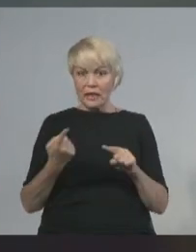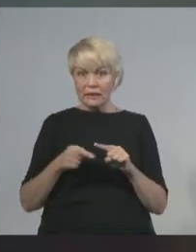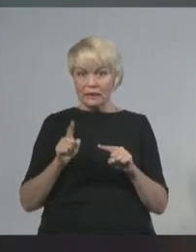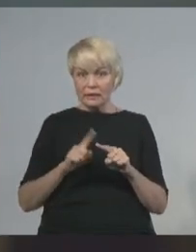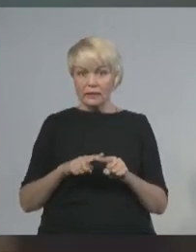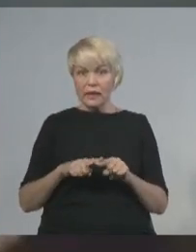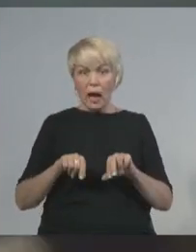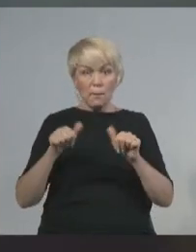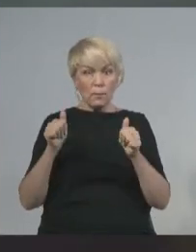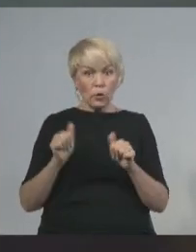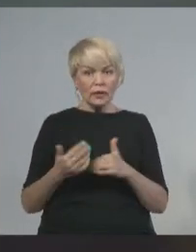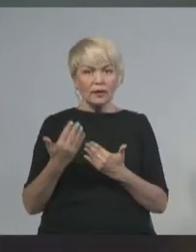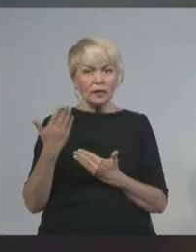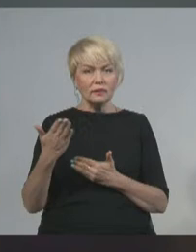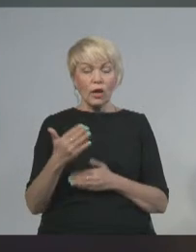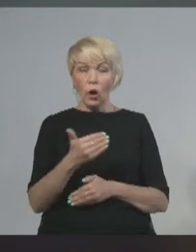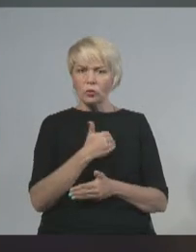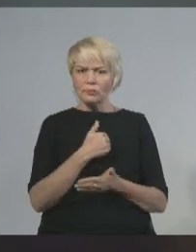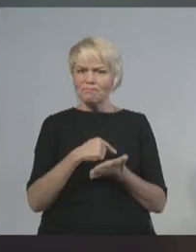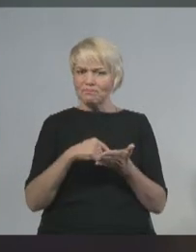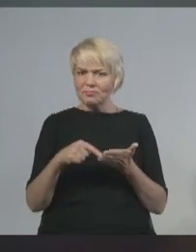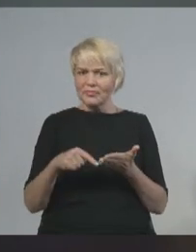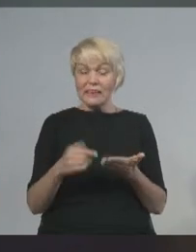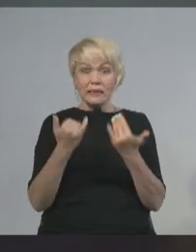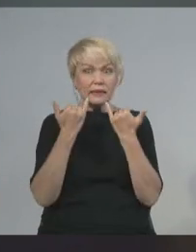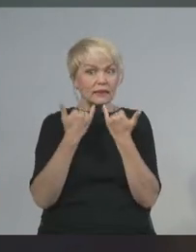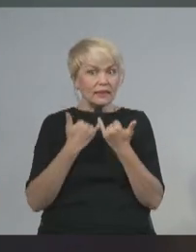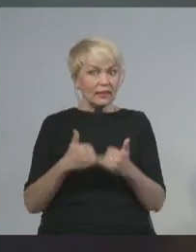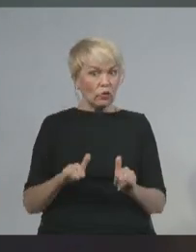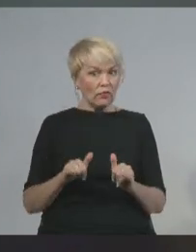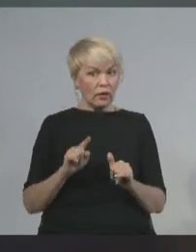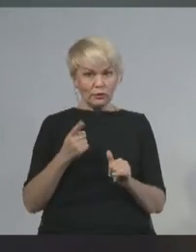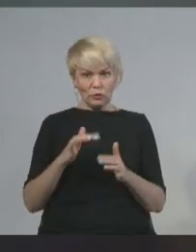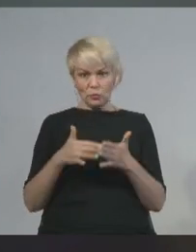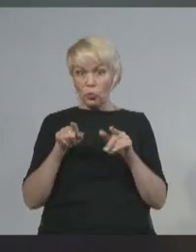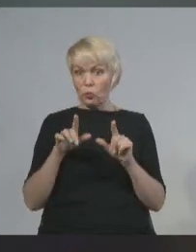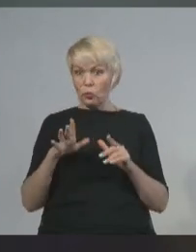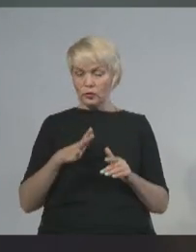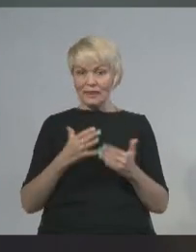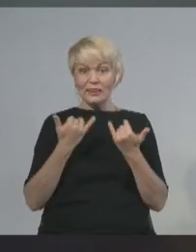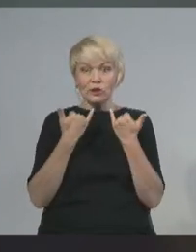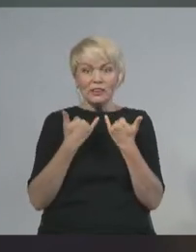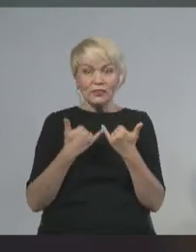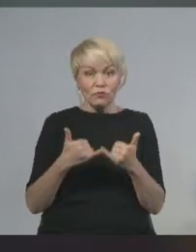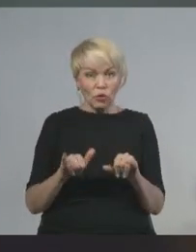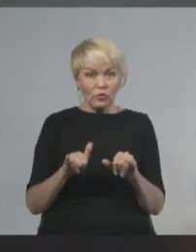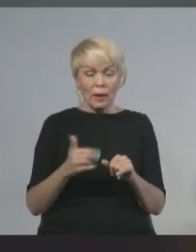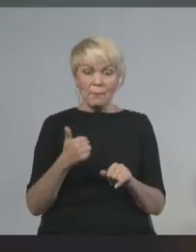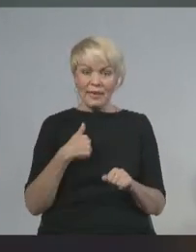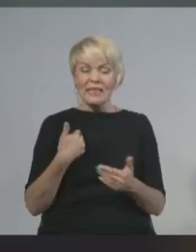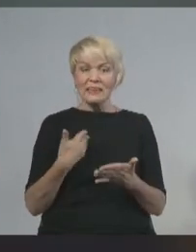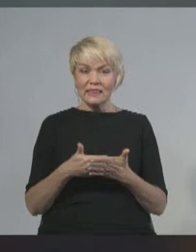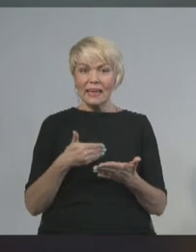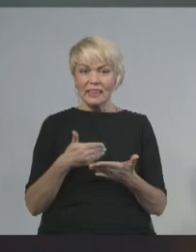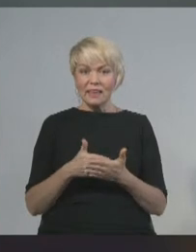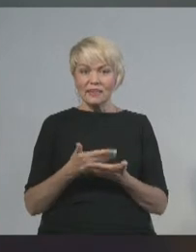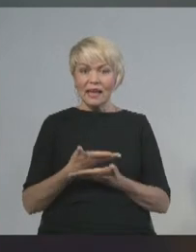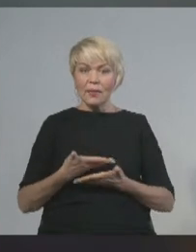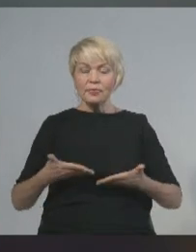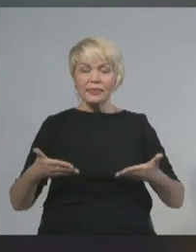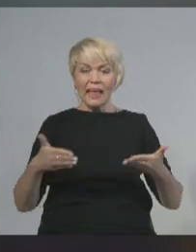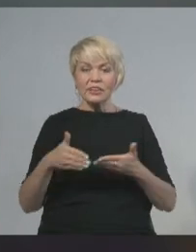them so i would like to emphasize on this on being surprised why were they surprised